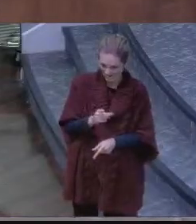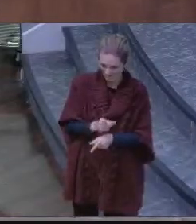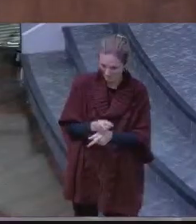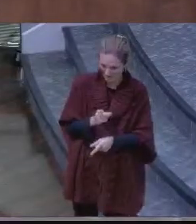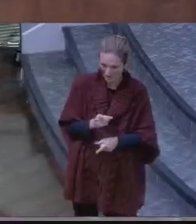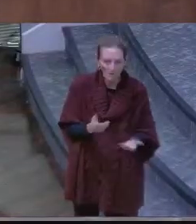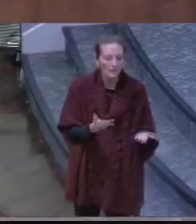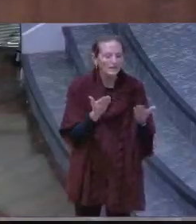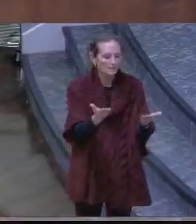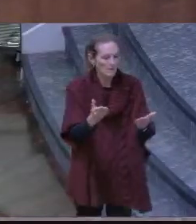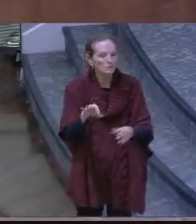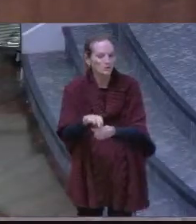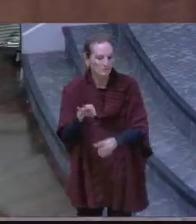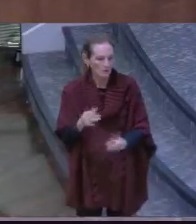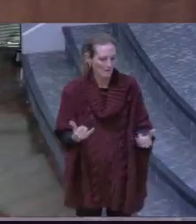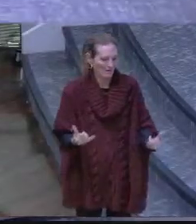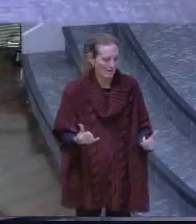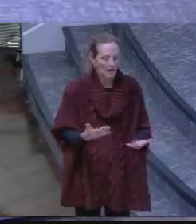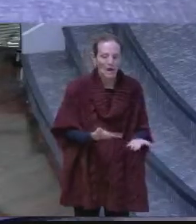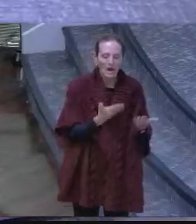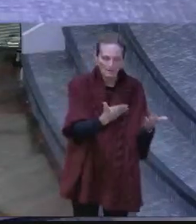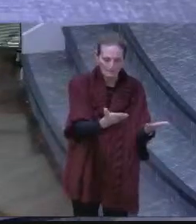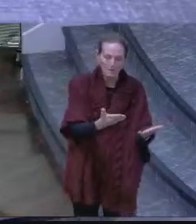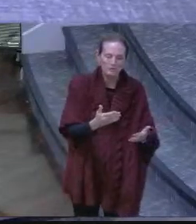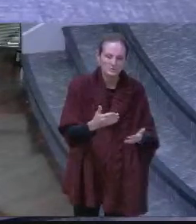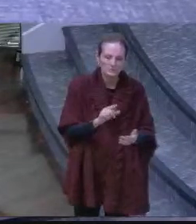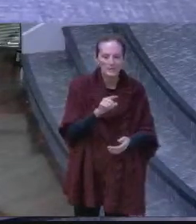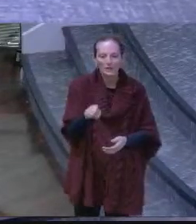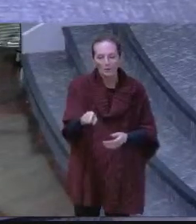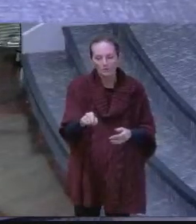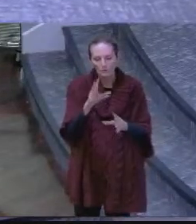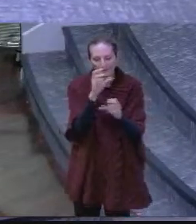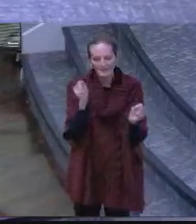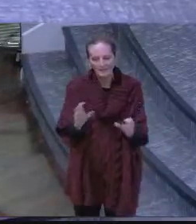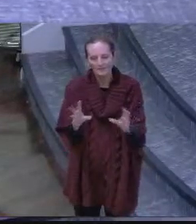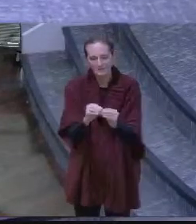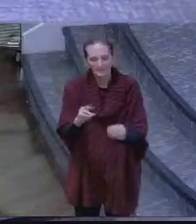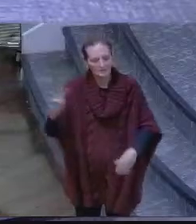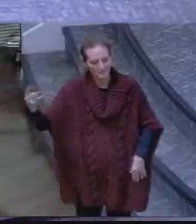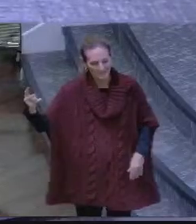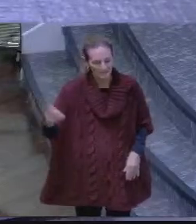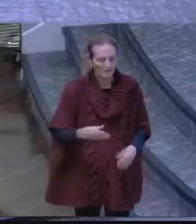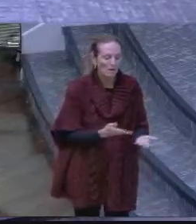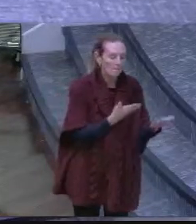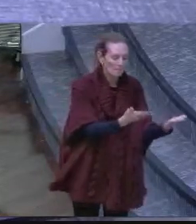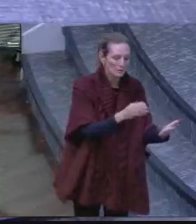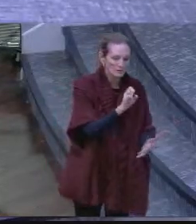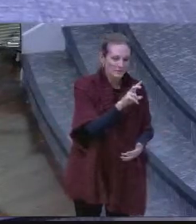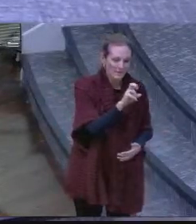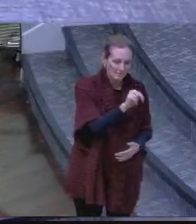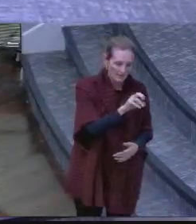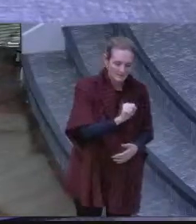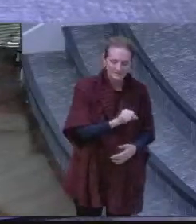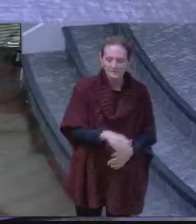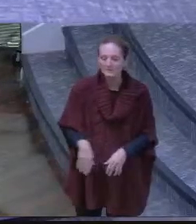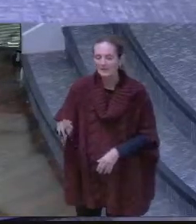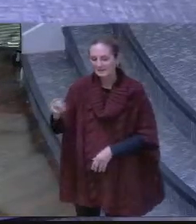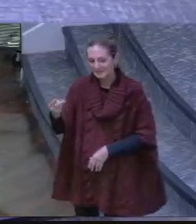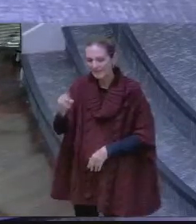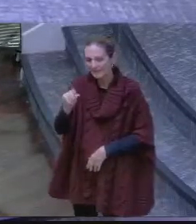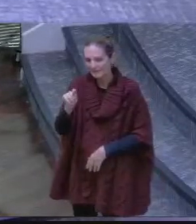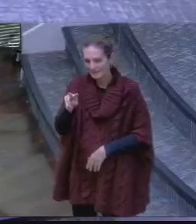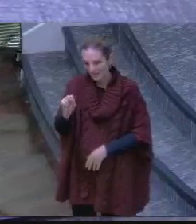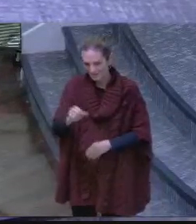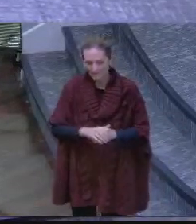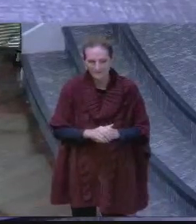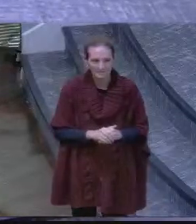motion? Make a motion that we go into executive session. Second. Okay, motion made by Mr. Evans, seconded by Ms. Davis.